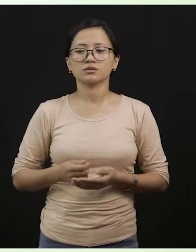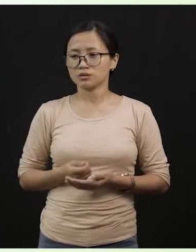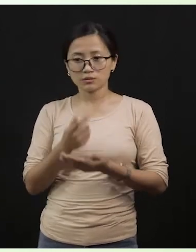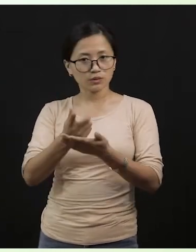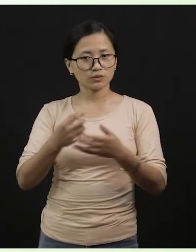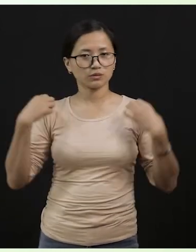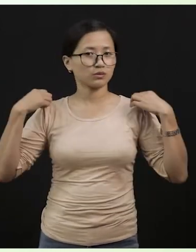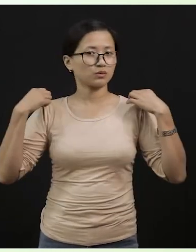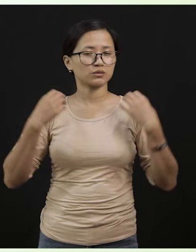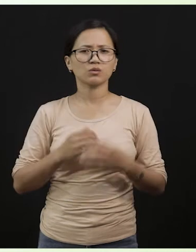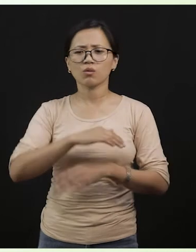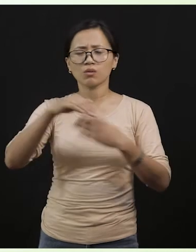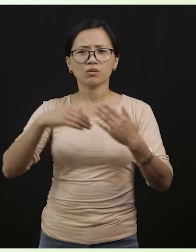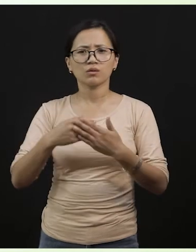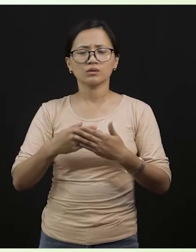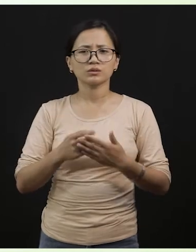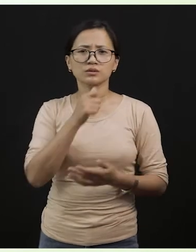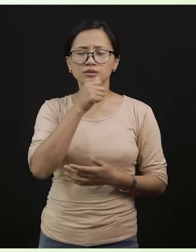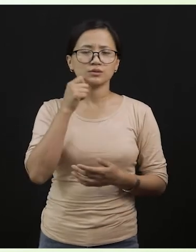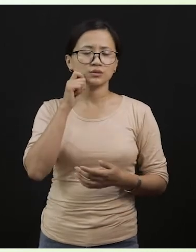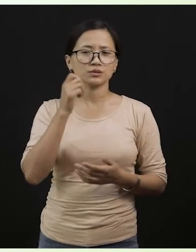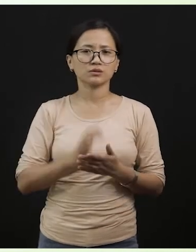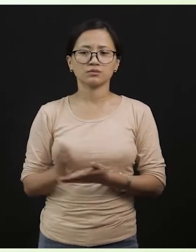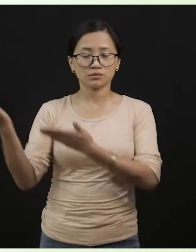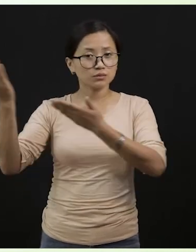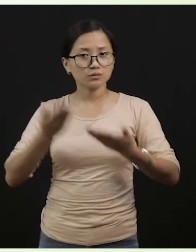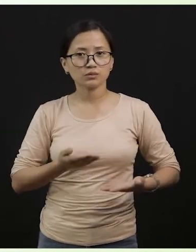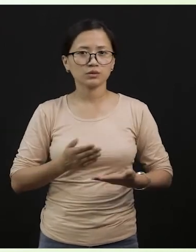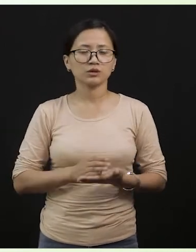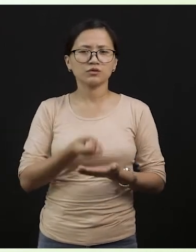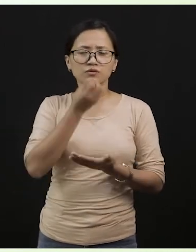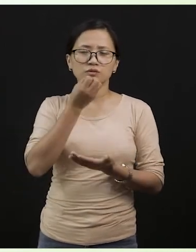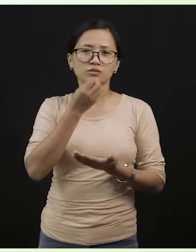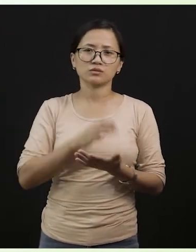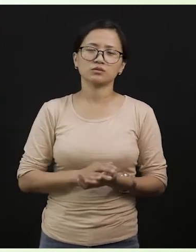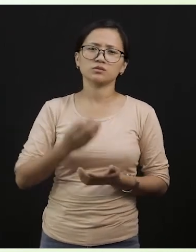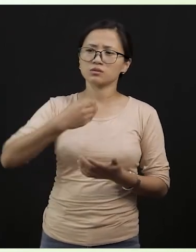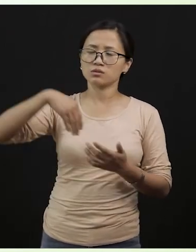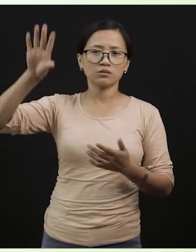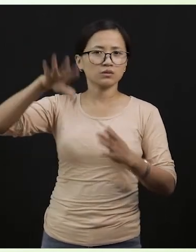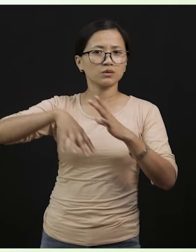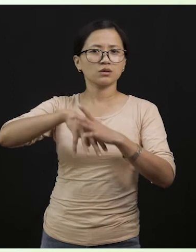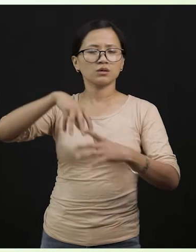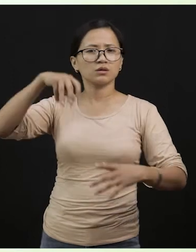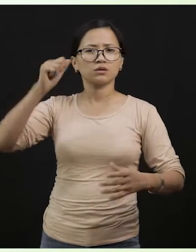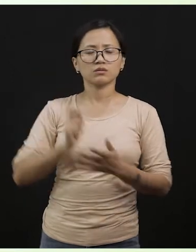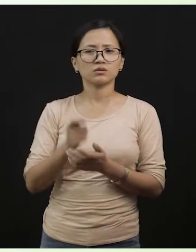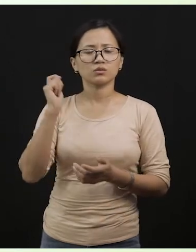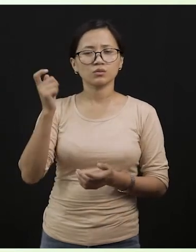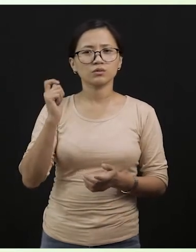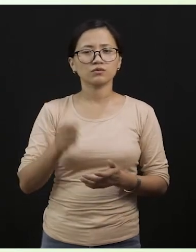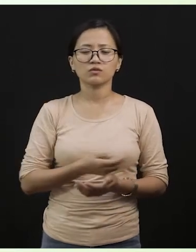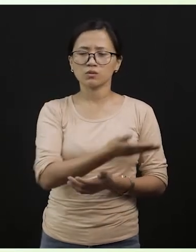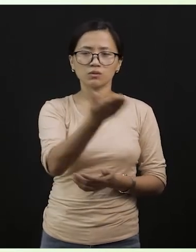your clothes, right? They buy sweets and bring to you. They buy food for you. Your parents go out for work. Those are the